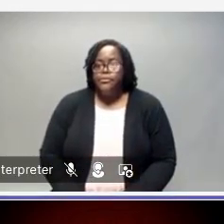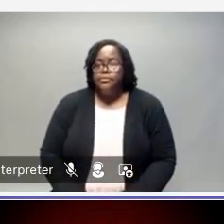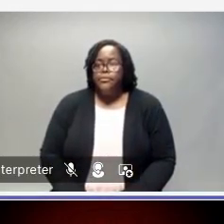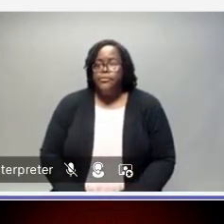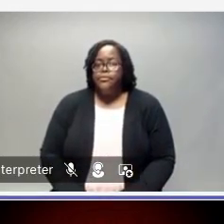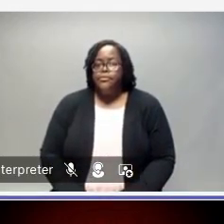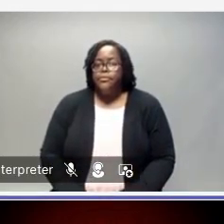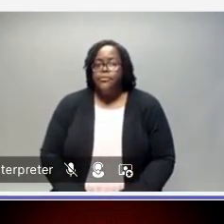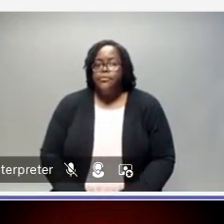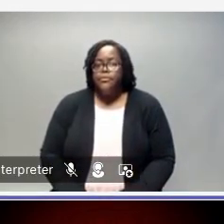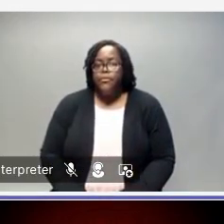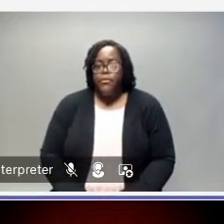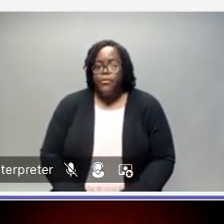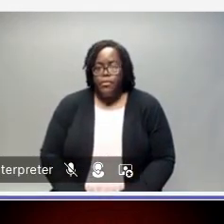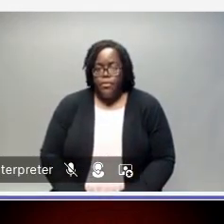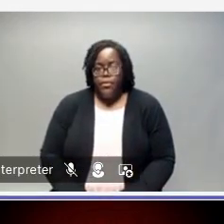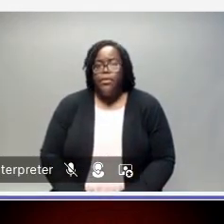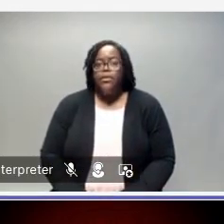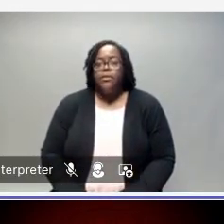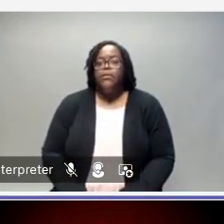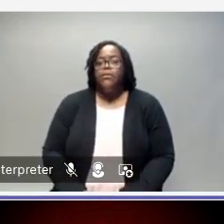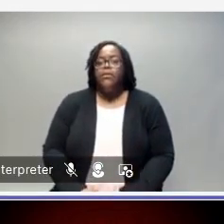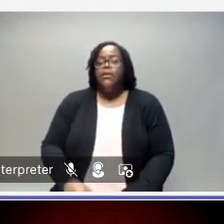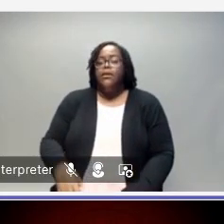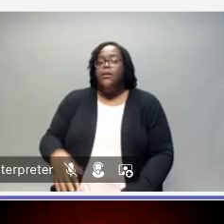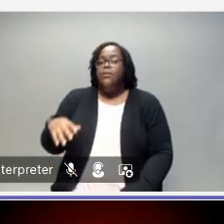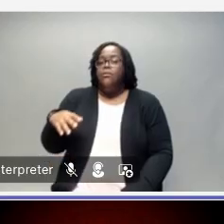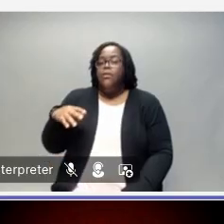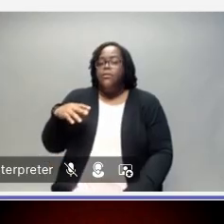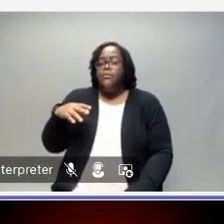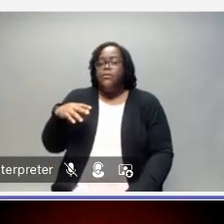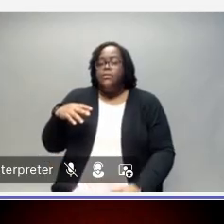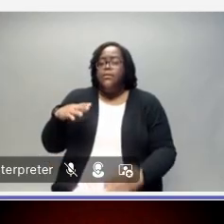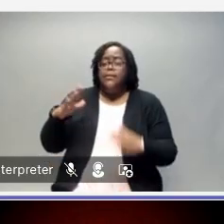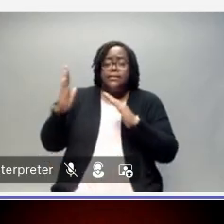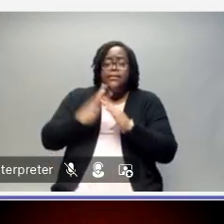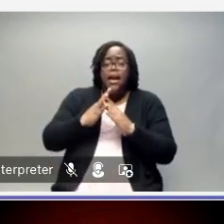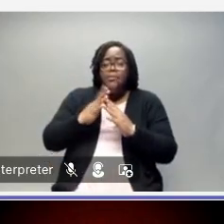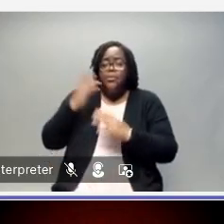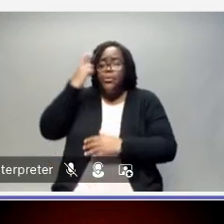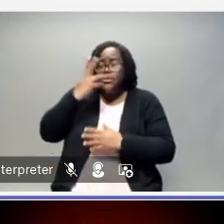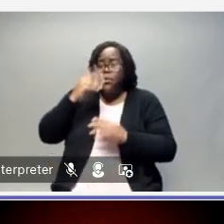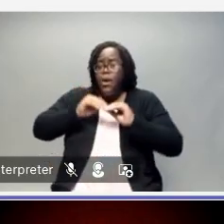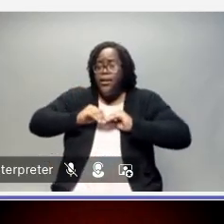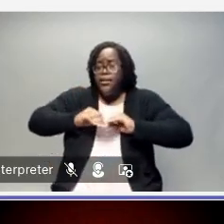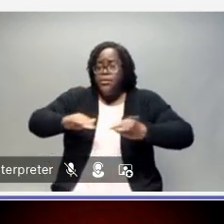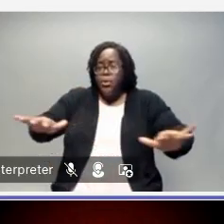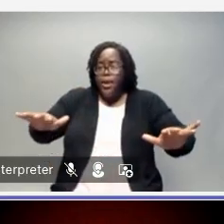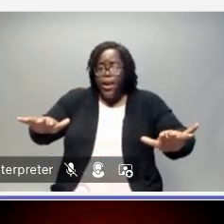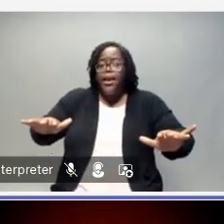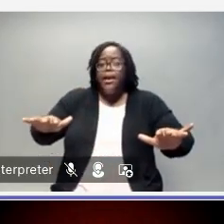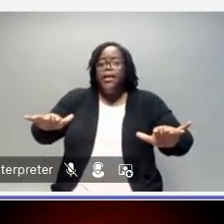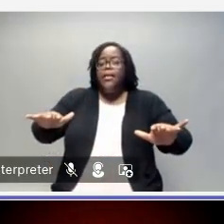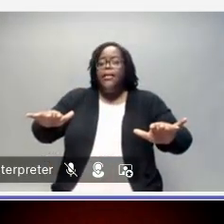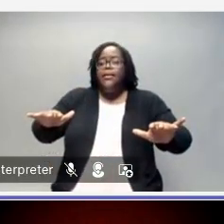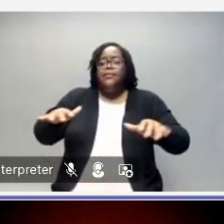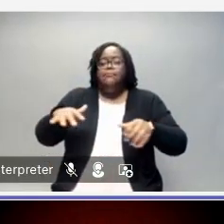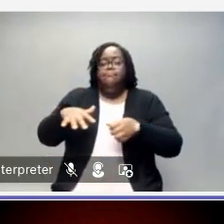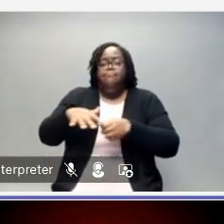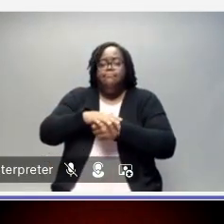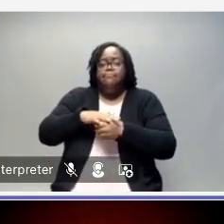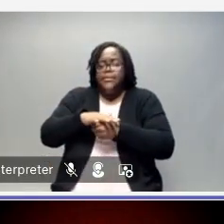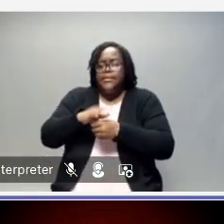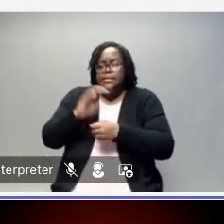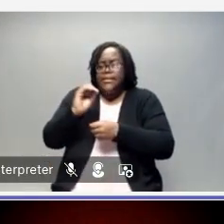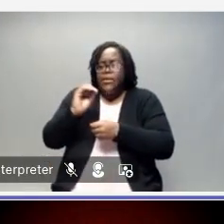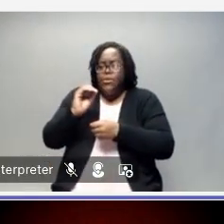Embers are the #1 cause of spread. And you'll see in this diagram, we have the 3 zones. The zone 0 is where we're